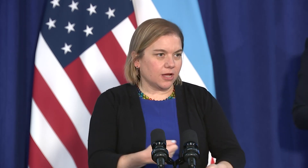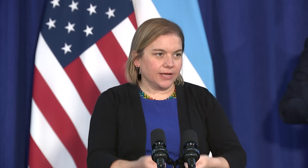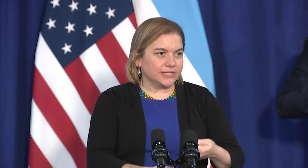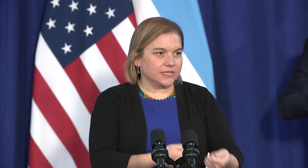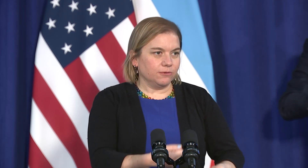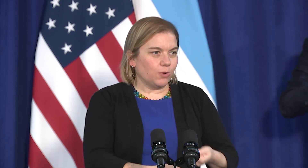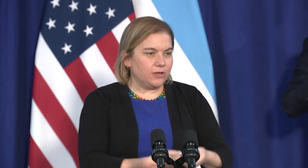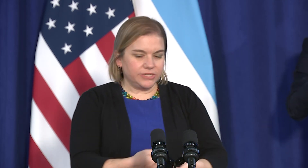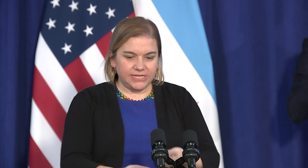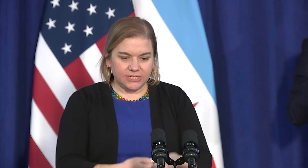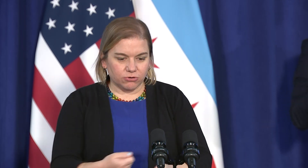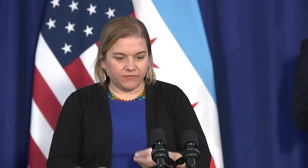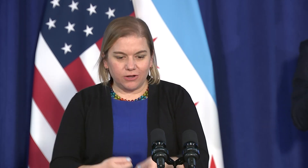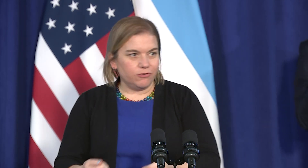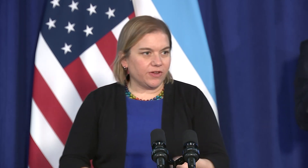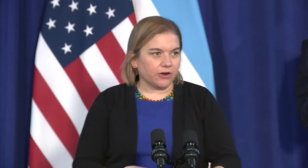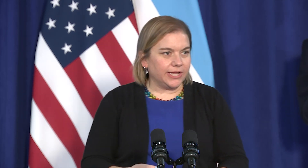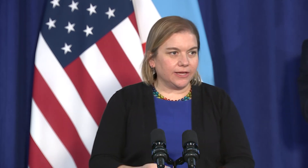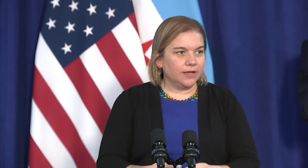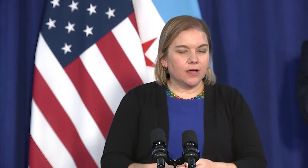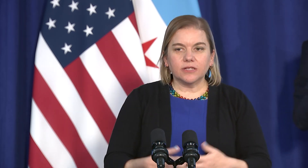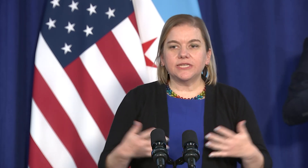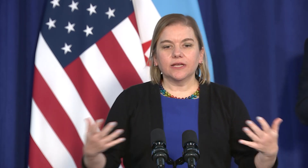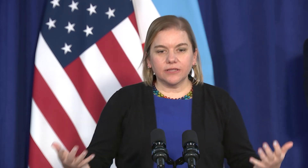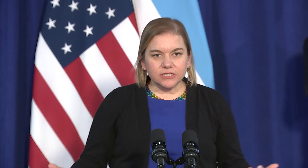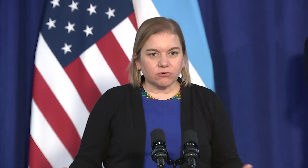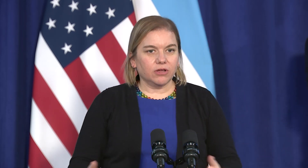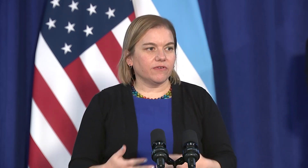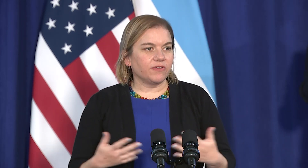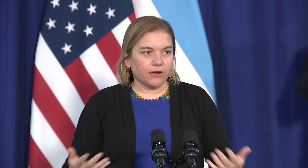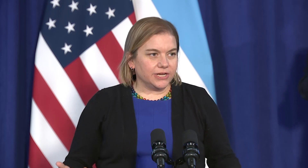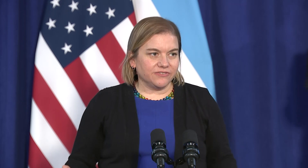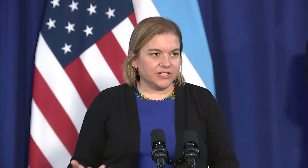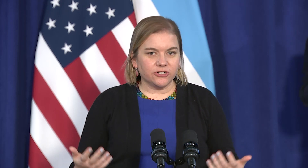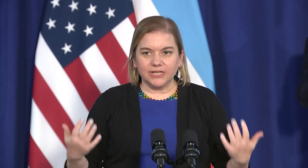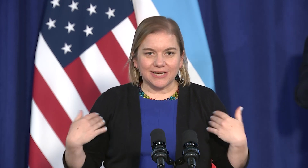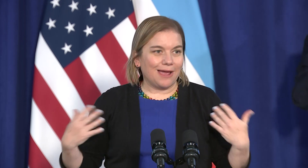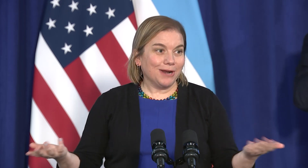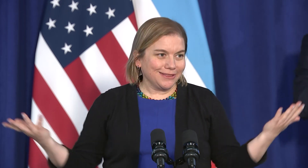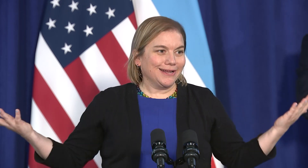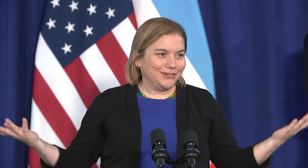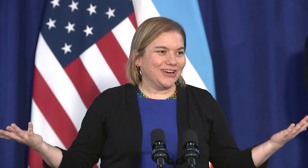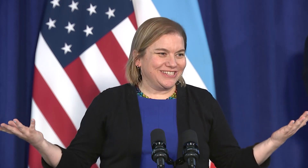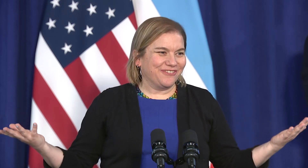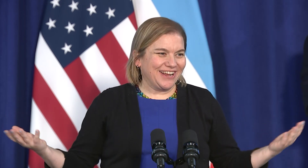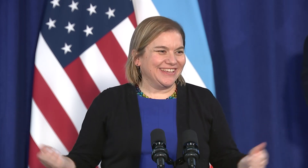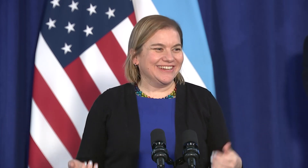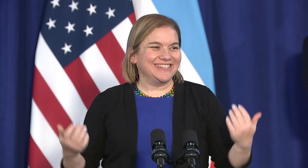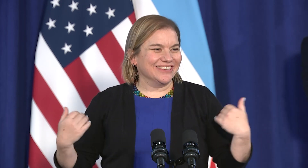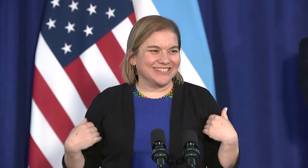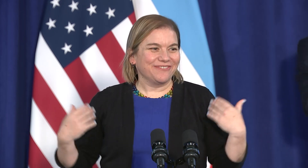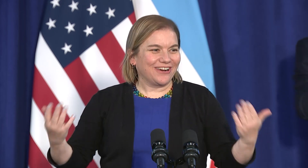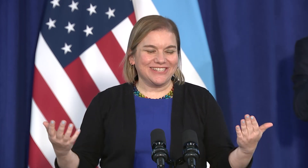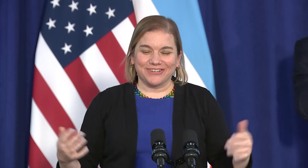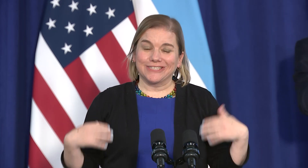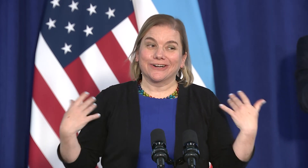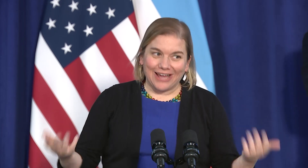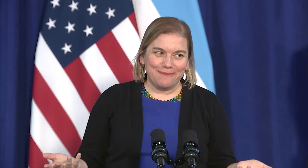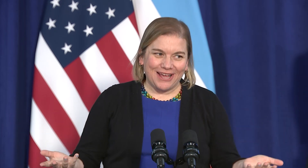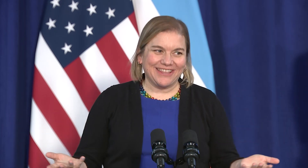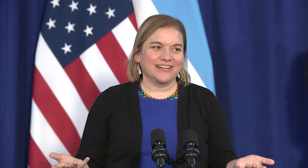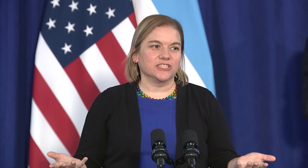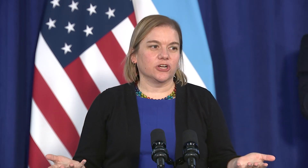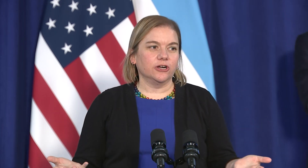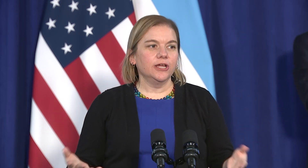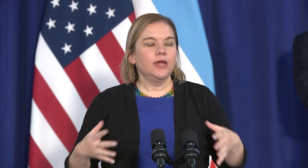this all along, it's when you see sort of a new variant, until it's sort of a variant of interest, I'm not that interested, frankly, and until it's a variant of concern,